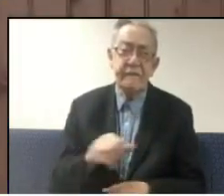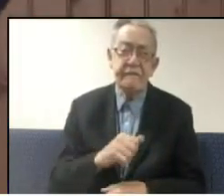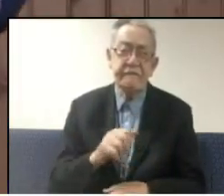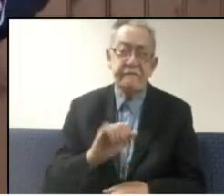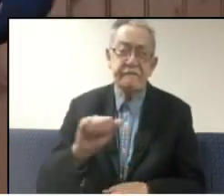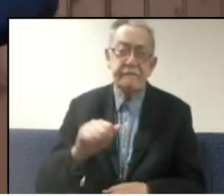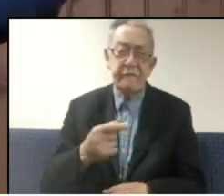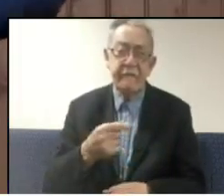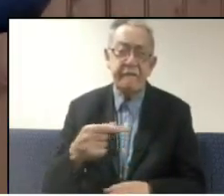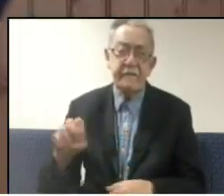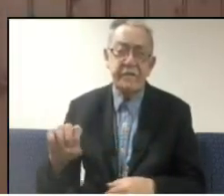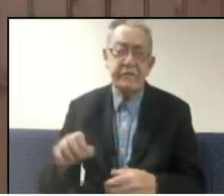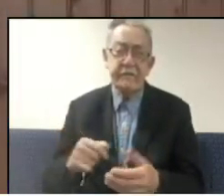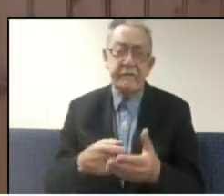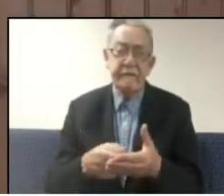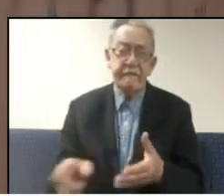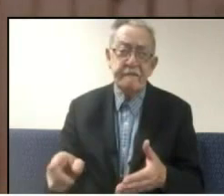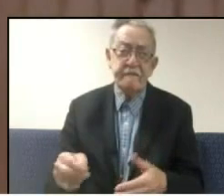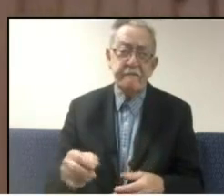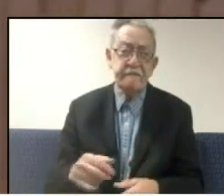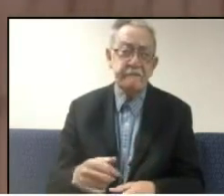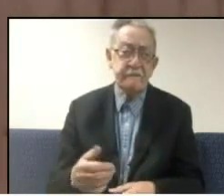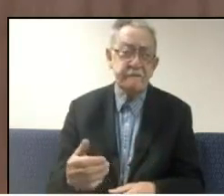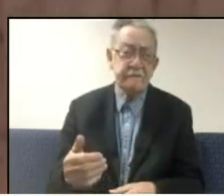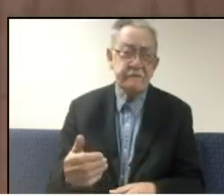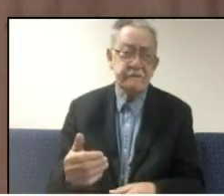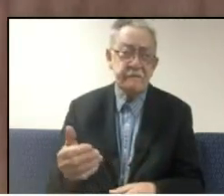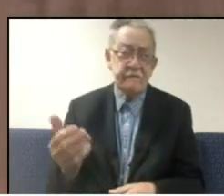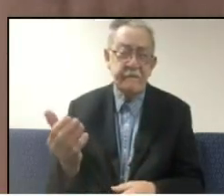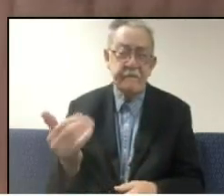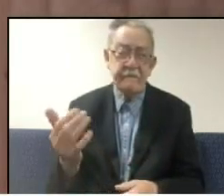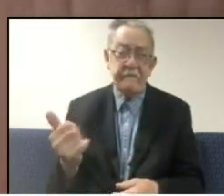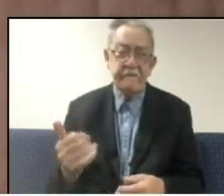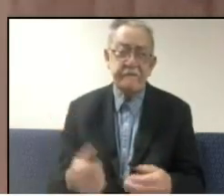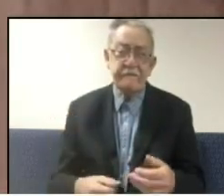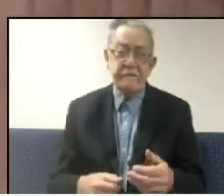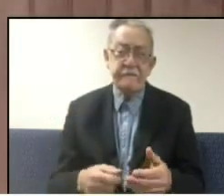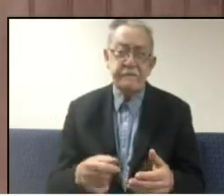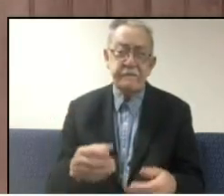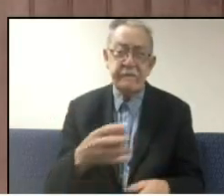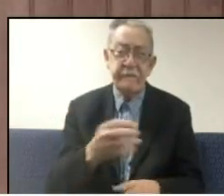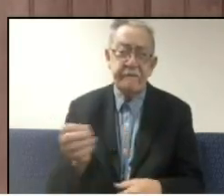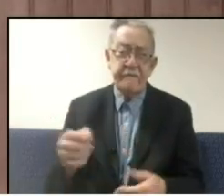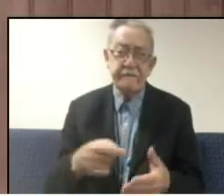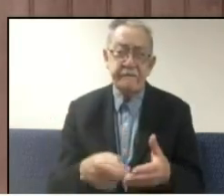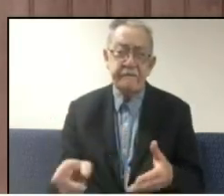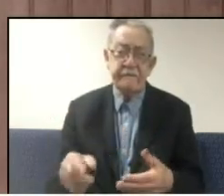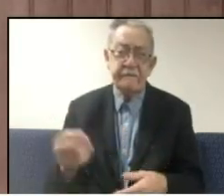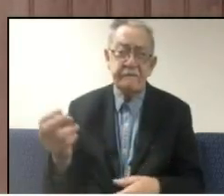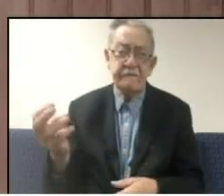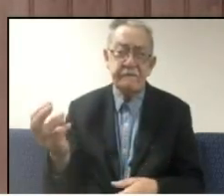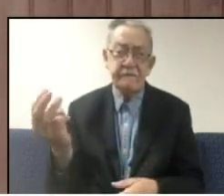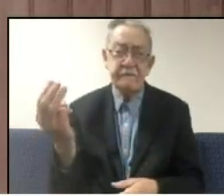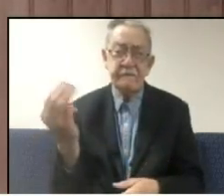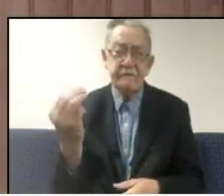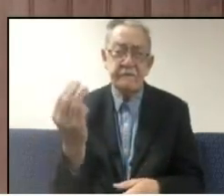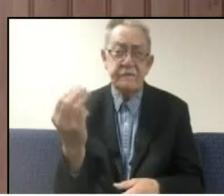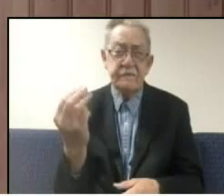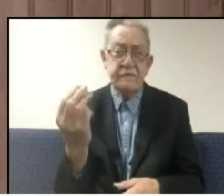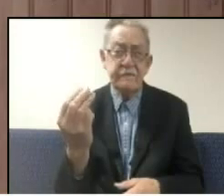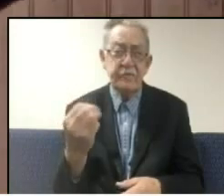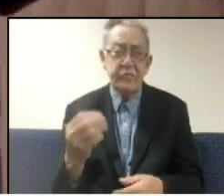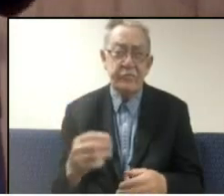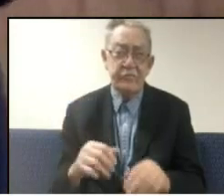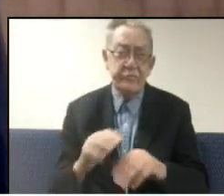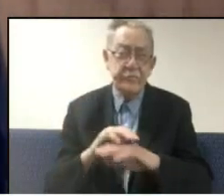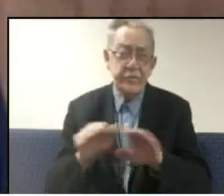verse 15. In verse 15, in the first part of verse 16, I want to break this down so that we don't miss with the phrasing